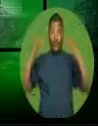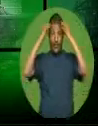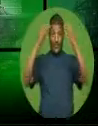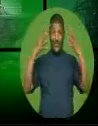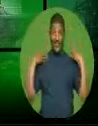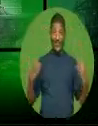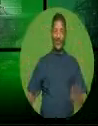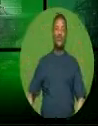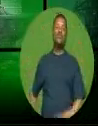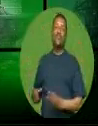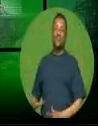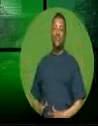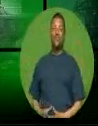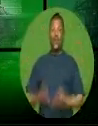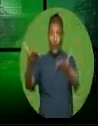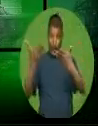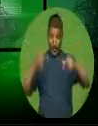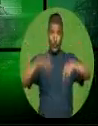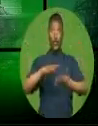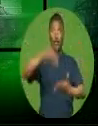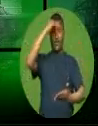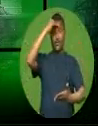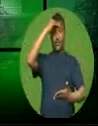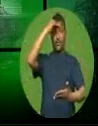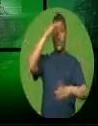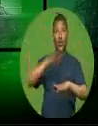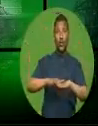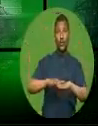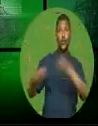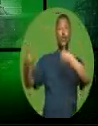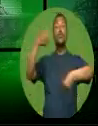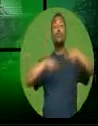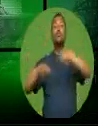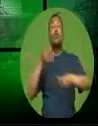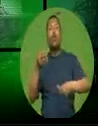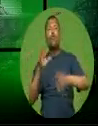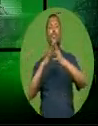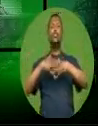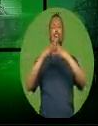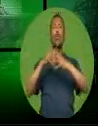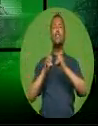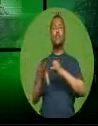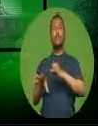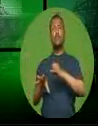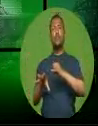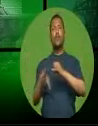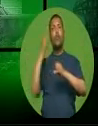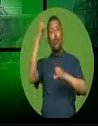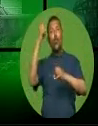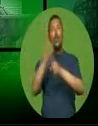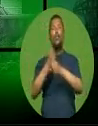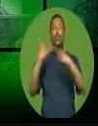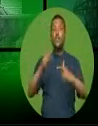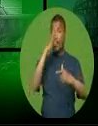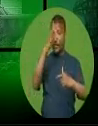Hello teacher, hello students. Welcome to today's lesson on the contribution of the industrial sector